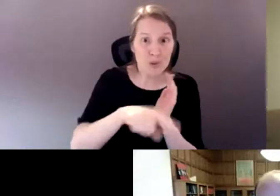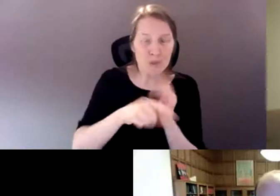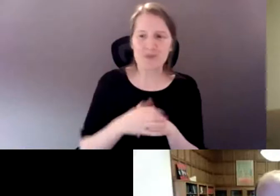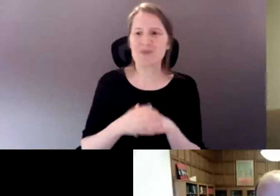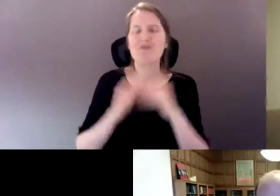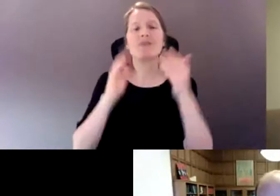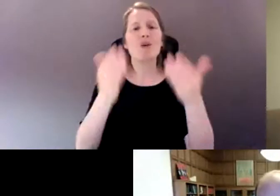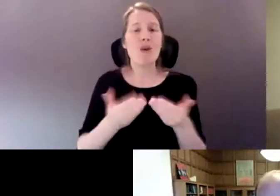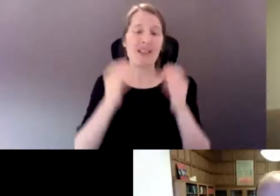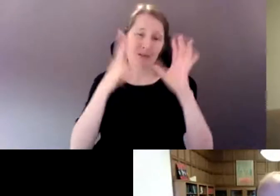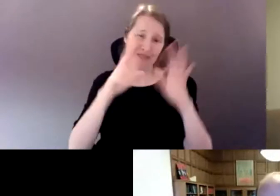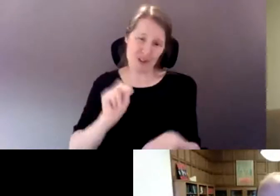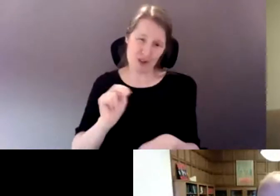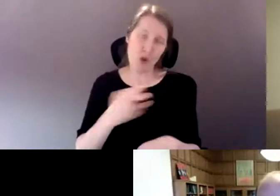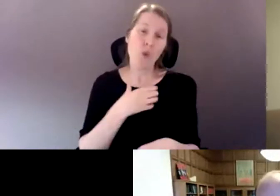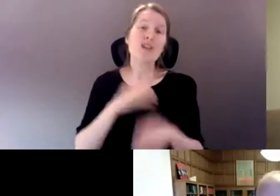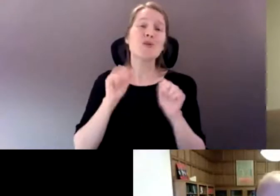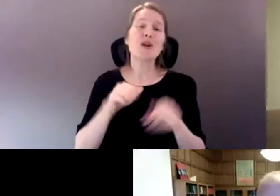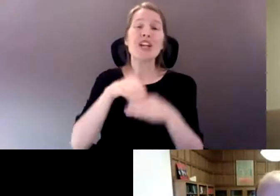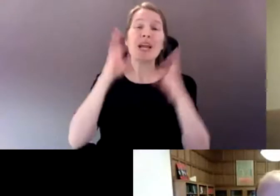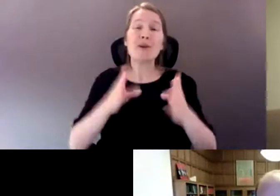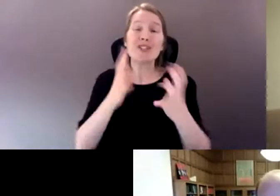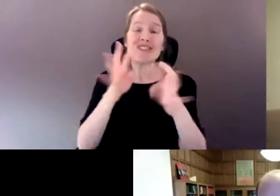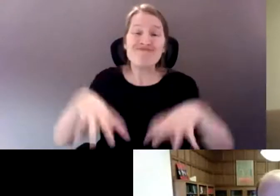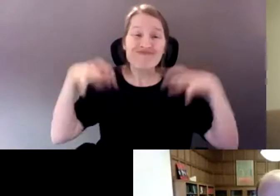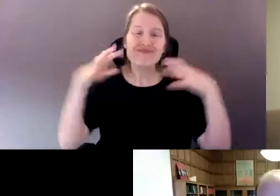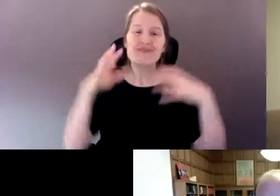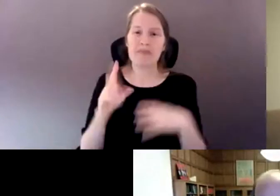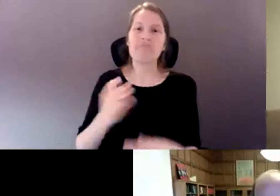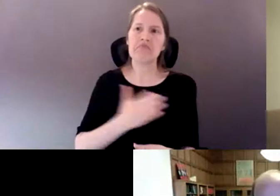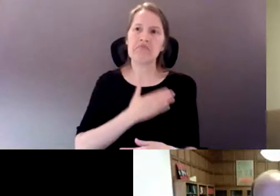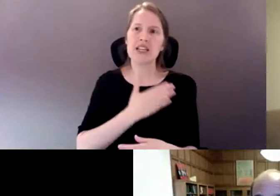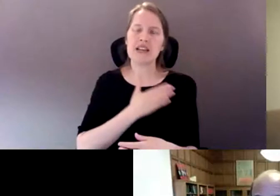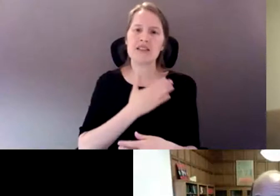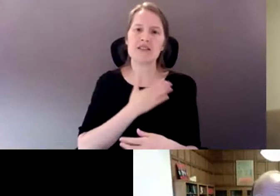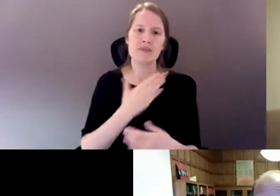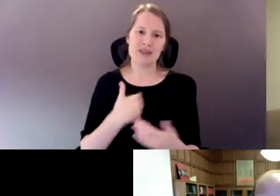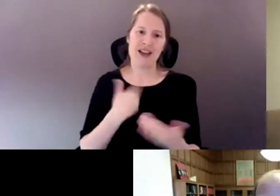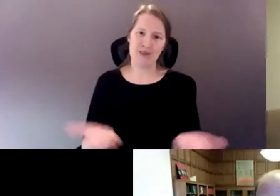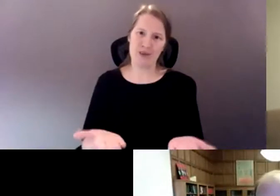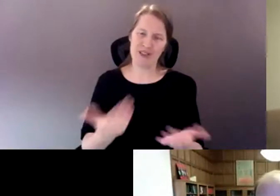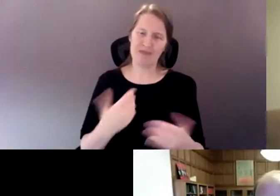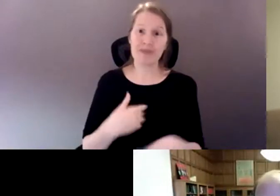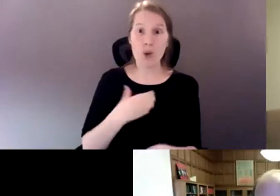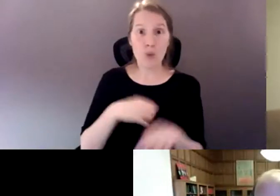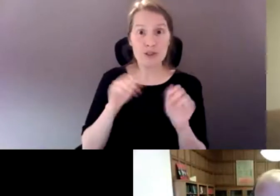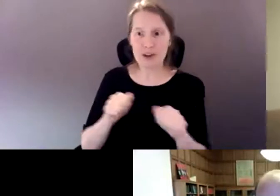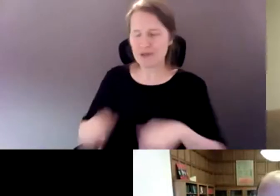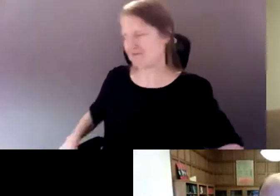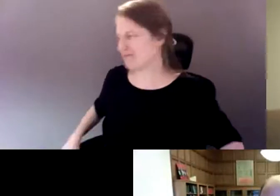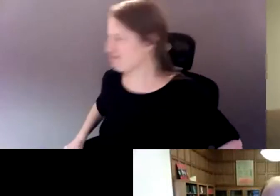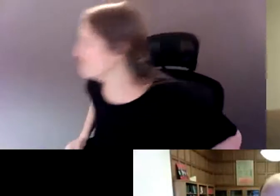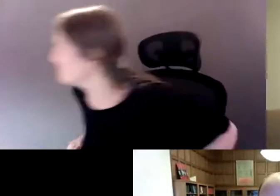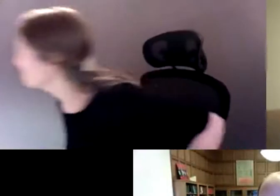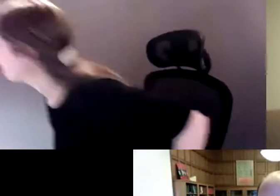have you in person, but we're very happy to have you virtually. I wish I could be there in person. This is